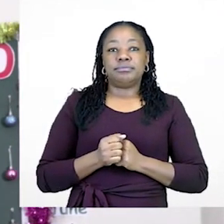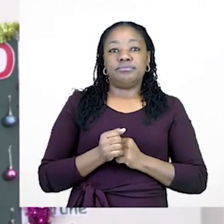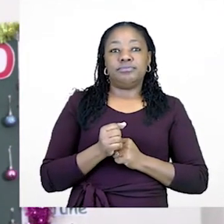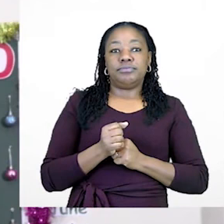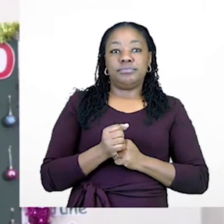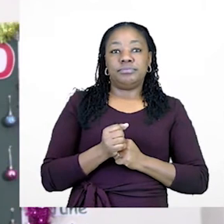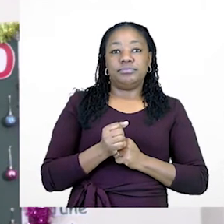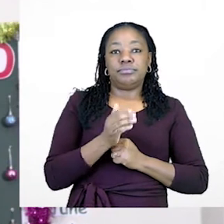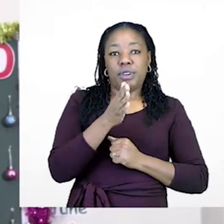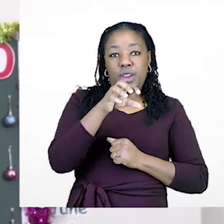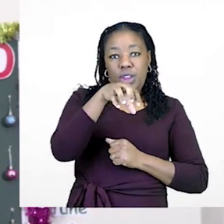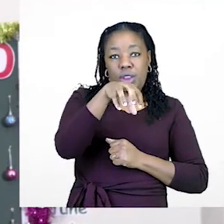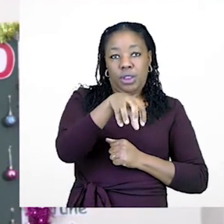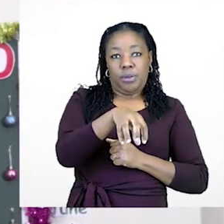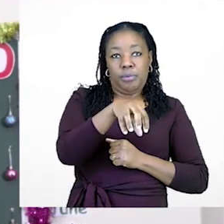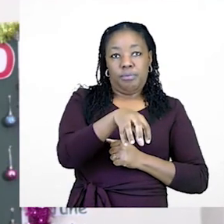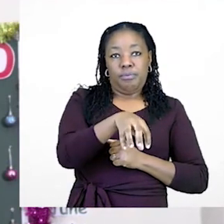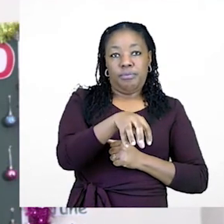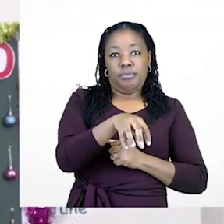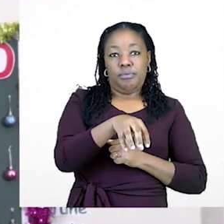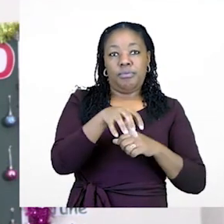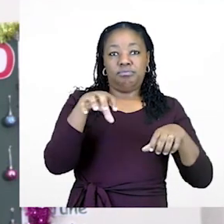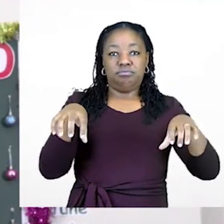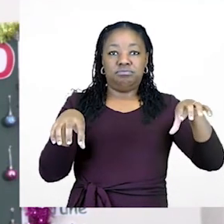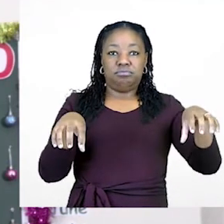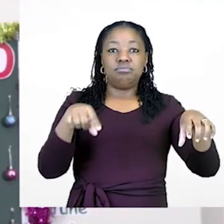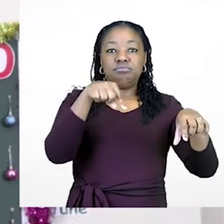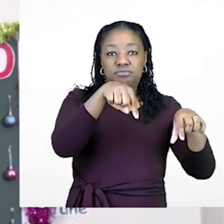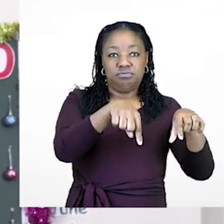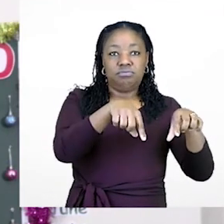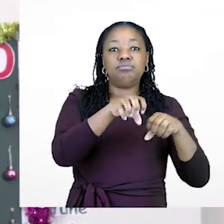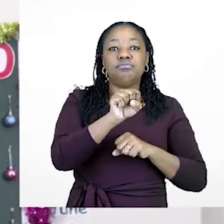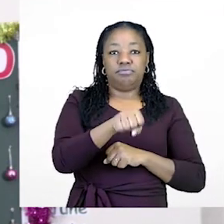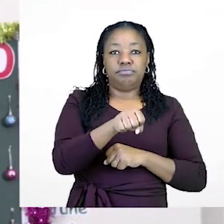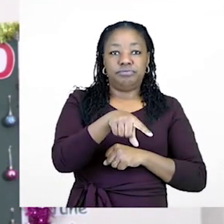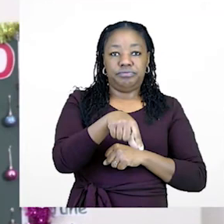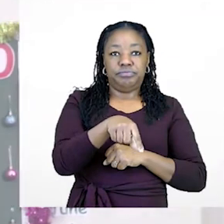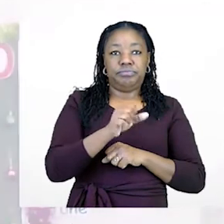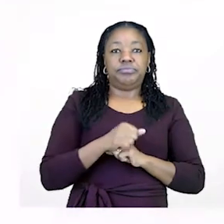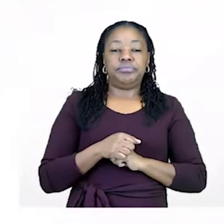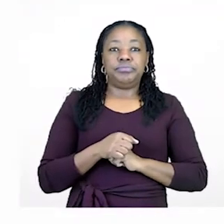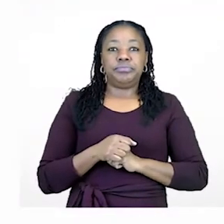that means that it is in between 2 things. Let's now take a look at the exercise.